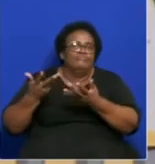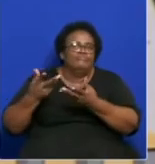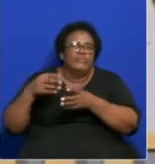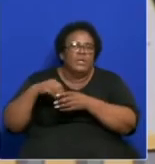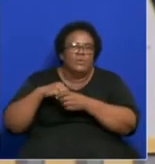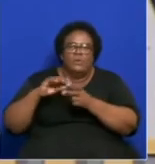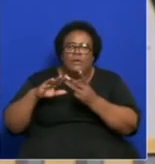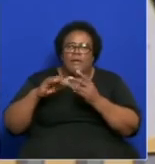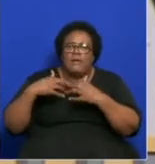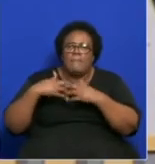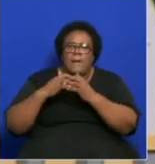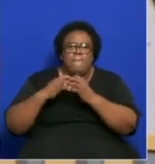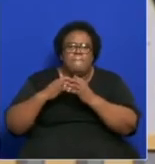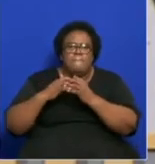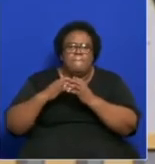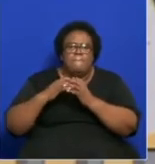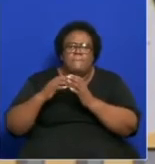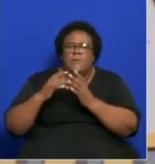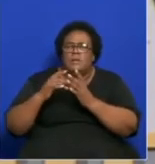purchase requisitions and